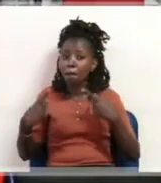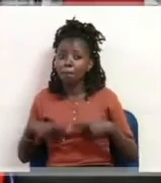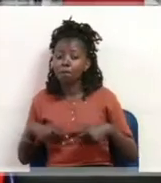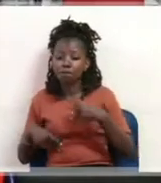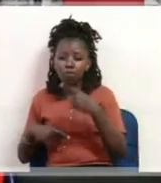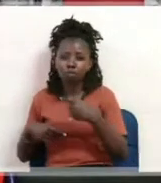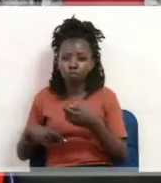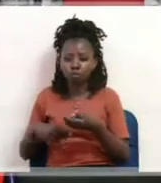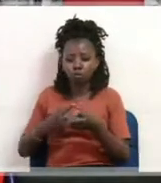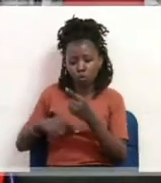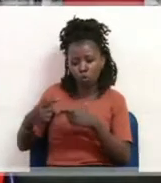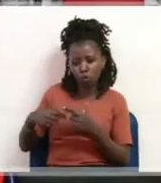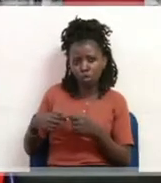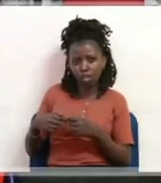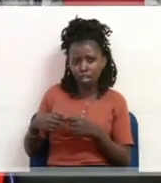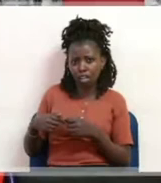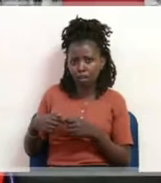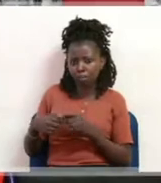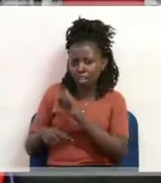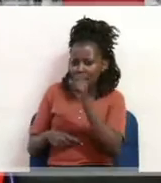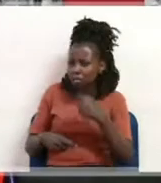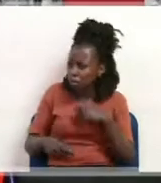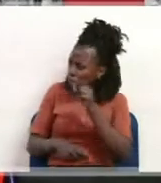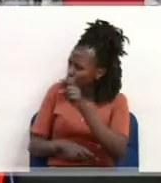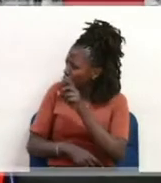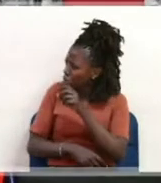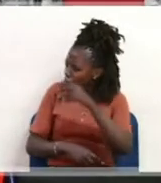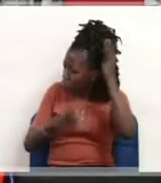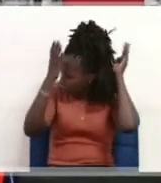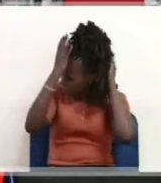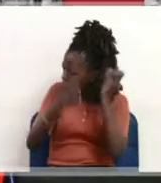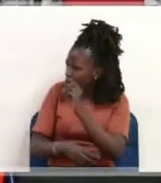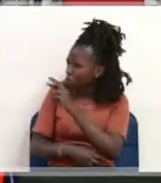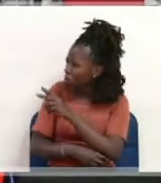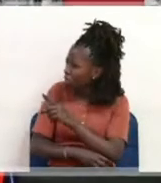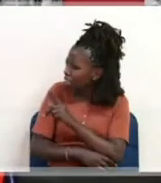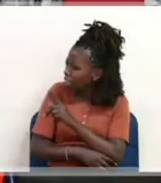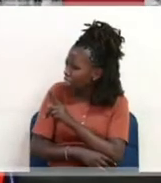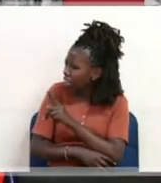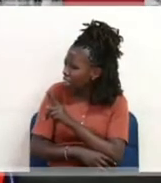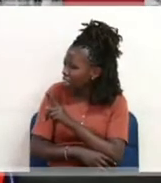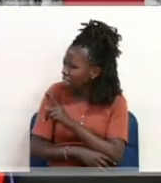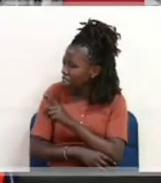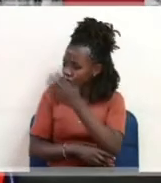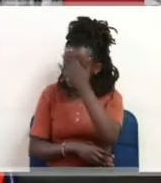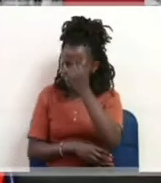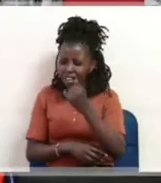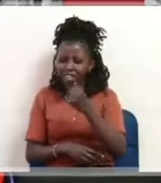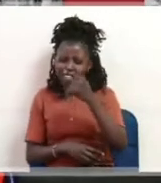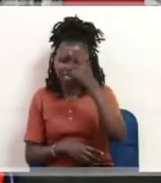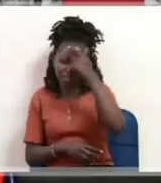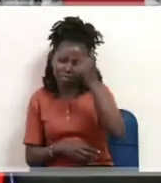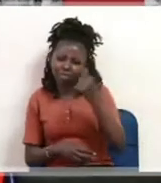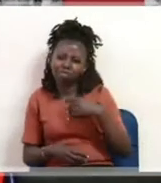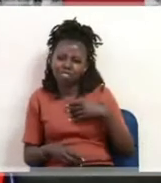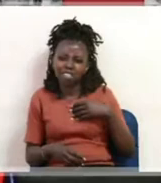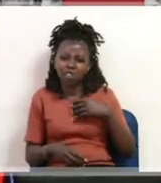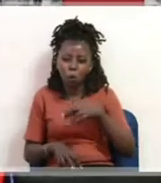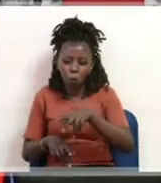come later to ask me, are you okay? Because sometimes you feel like you don't want to walk very far from the rail that you can hold on